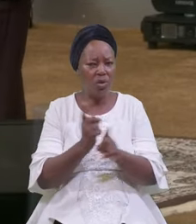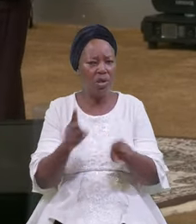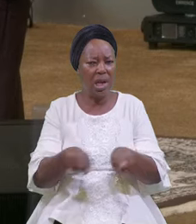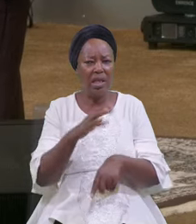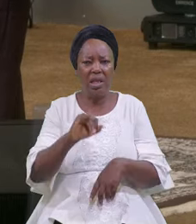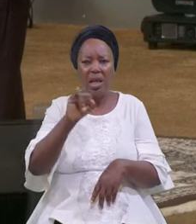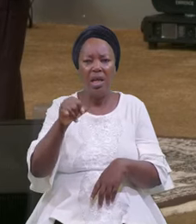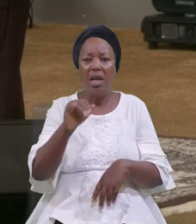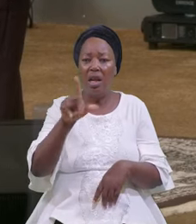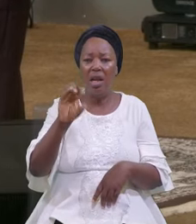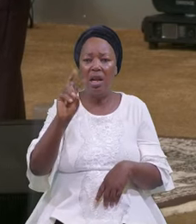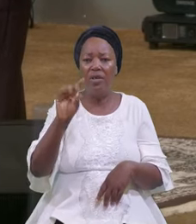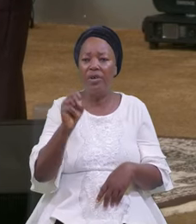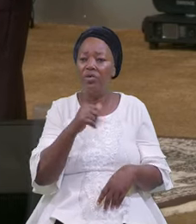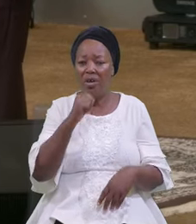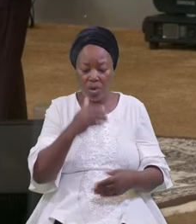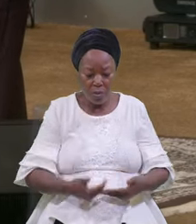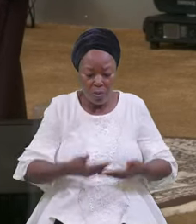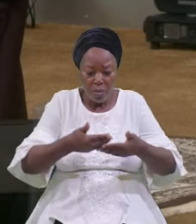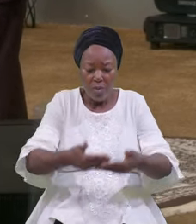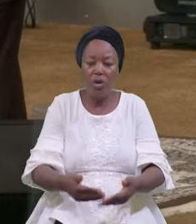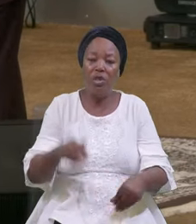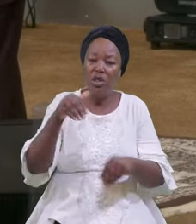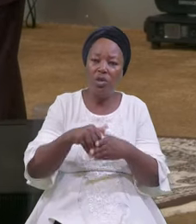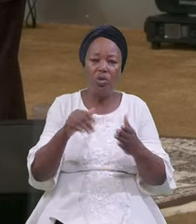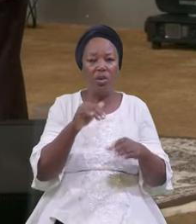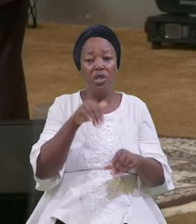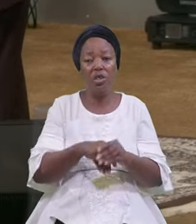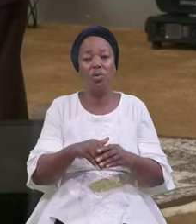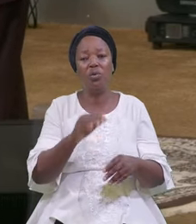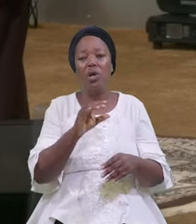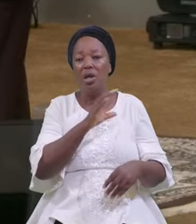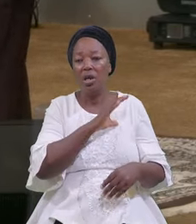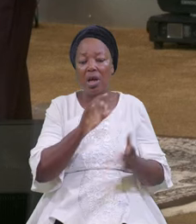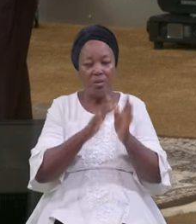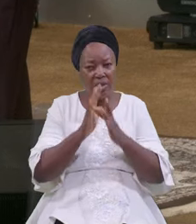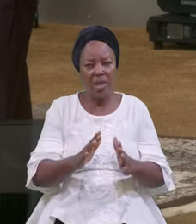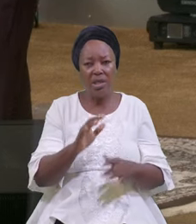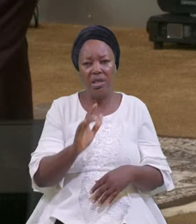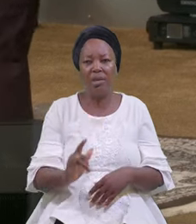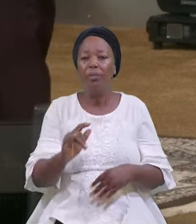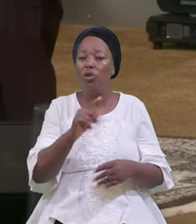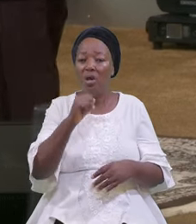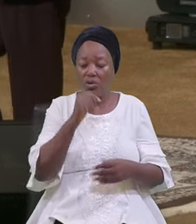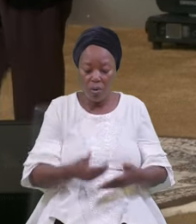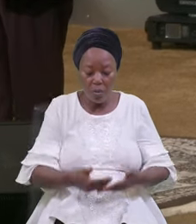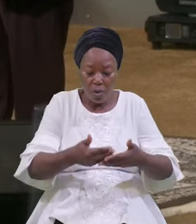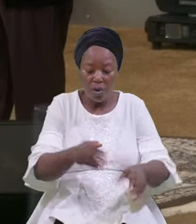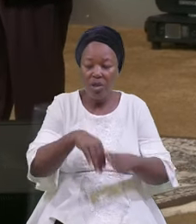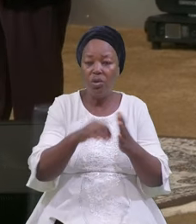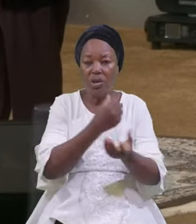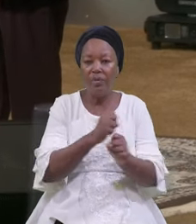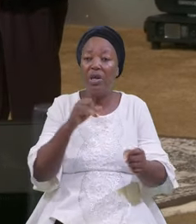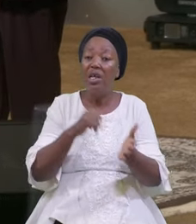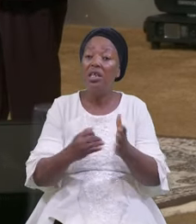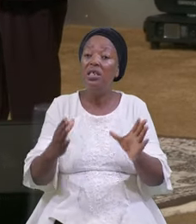you are not born into Christianity. You are not born into salvation. It takes